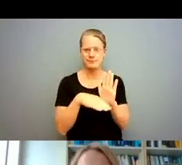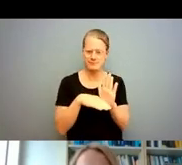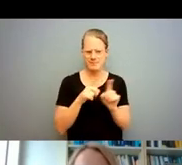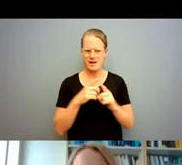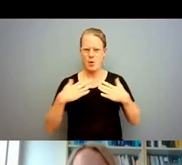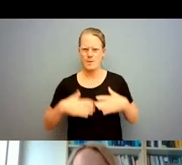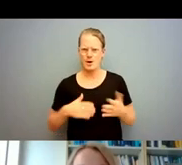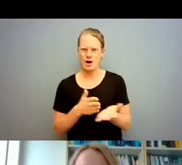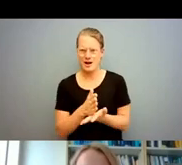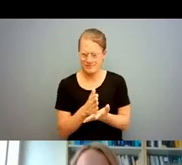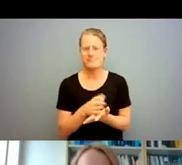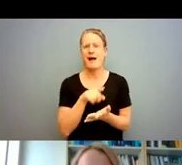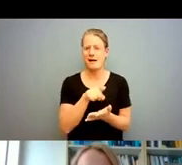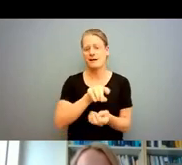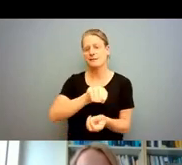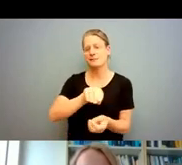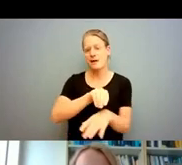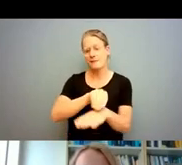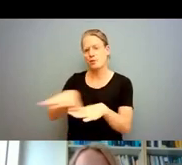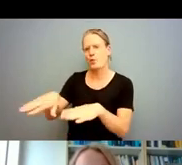Rights of Indigenous Peoples, the UNDRIP.